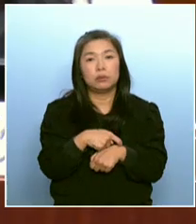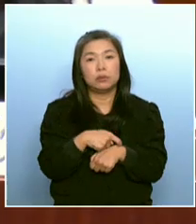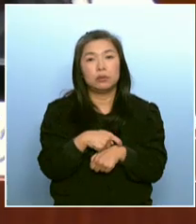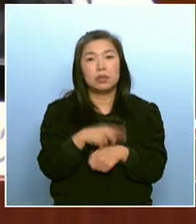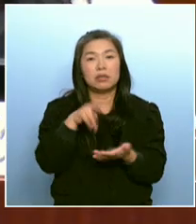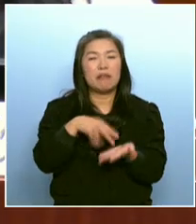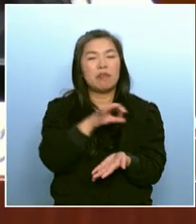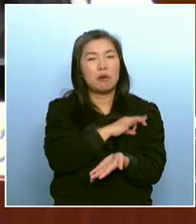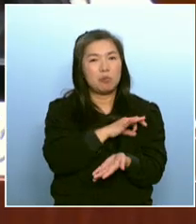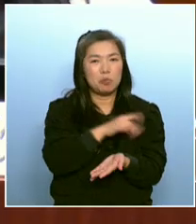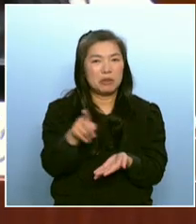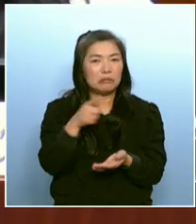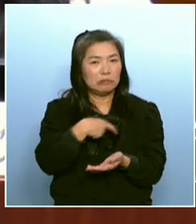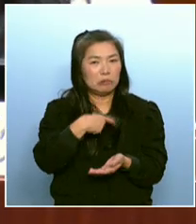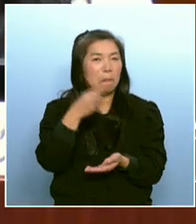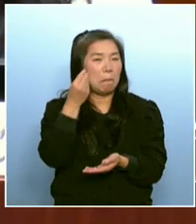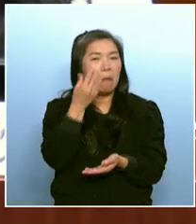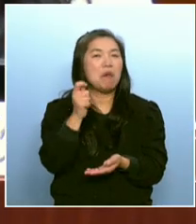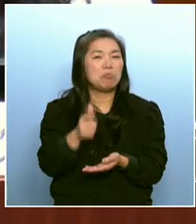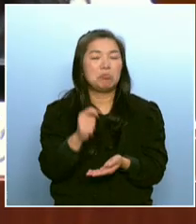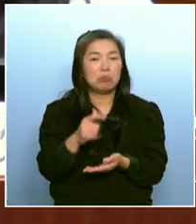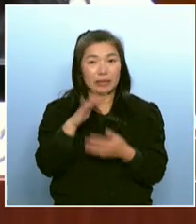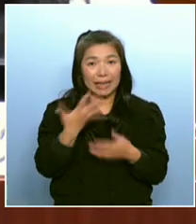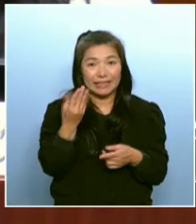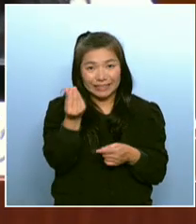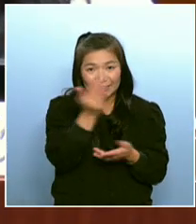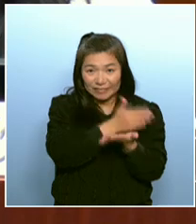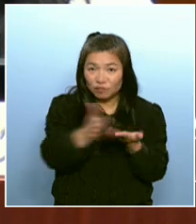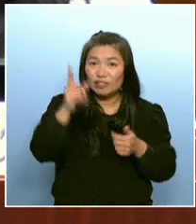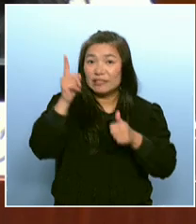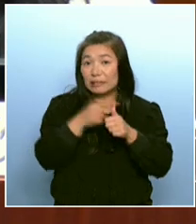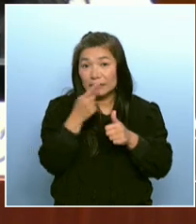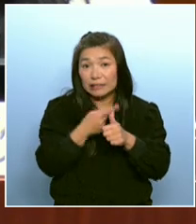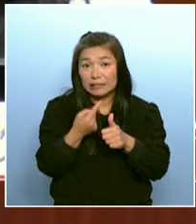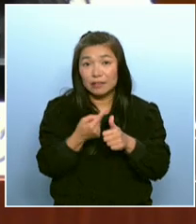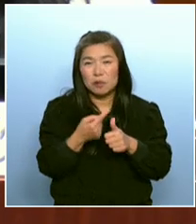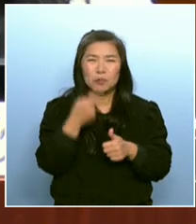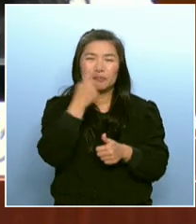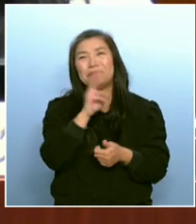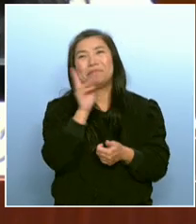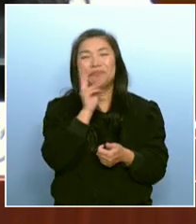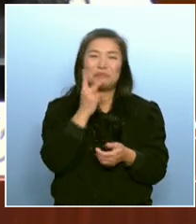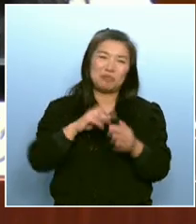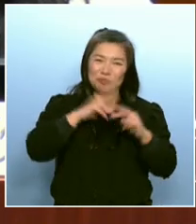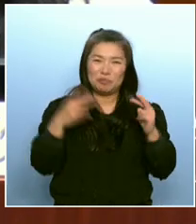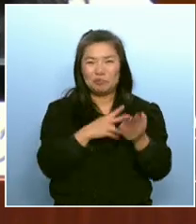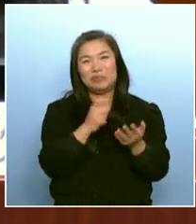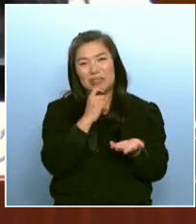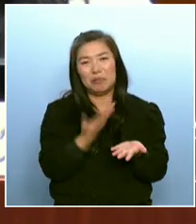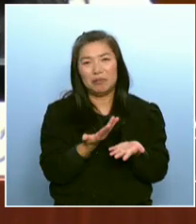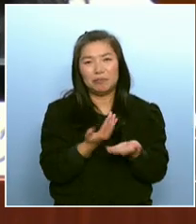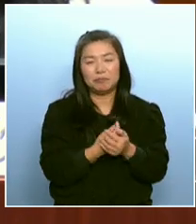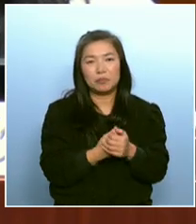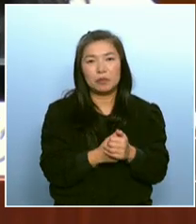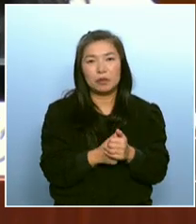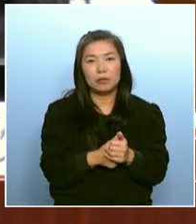estimate, right? I believe once you have kickstarted this project, LegCo members will not stop you from carrying on